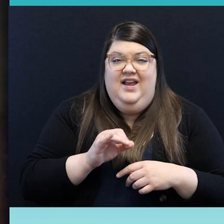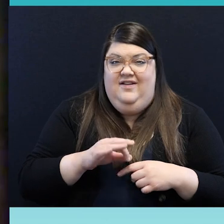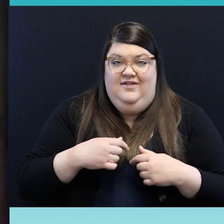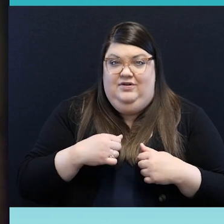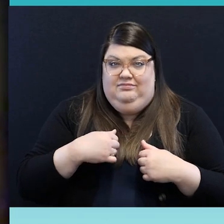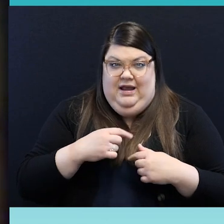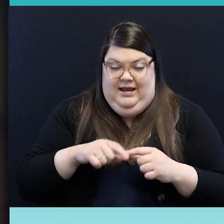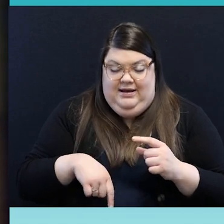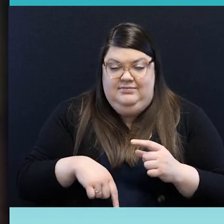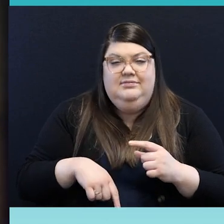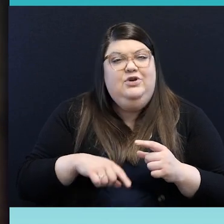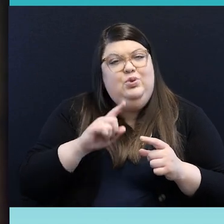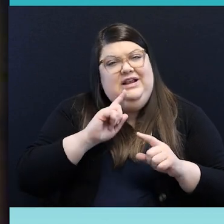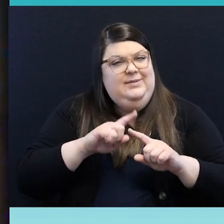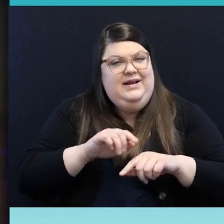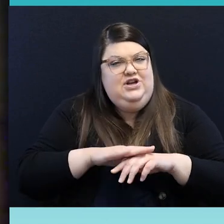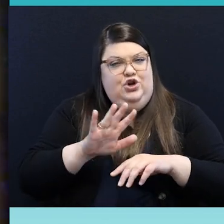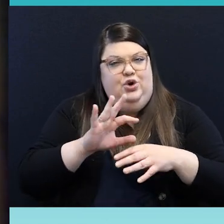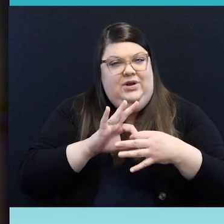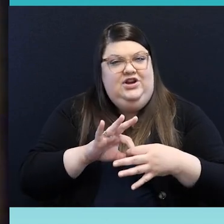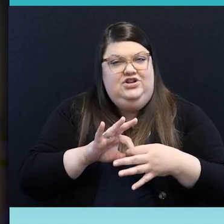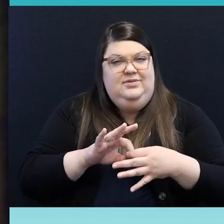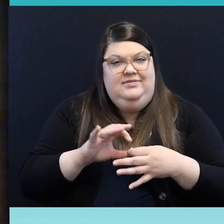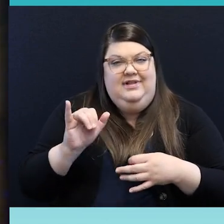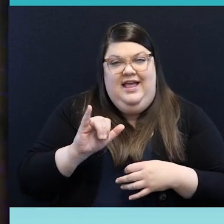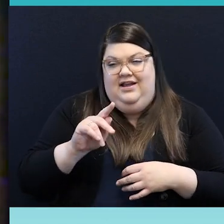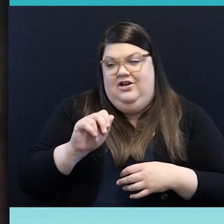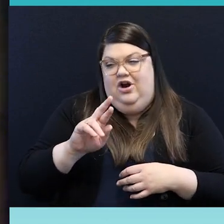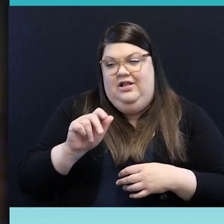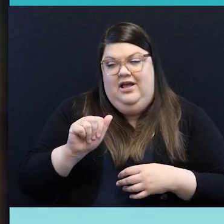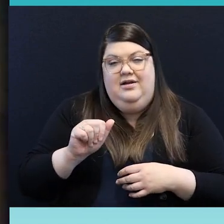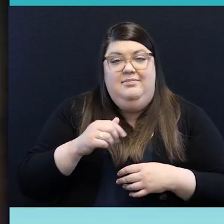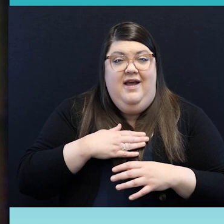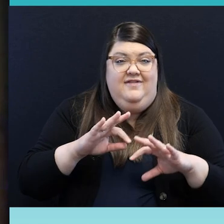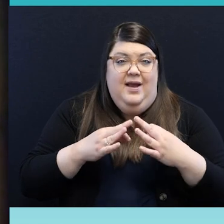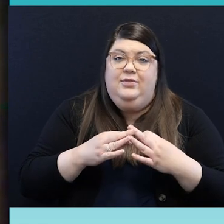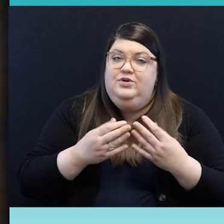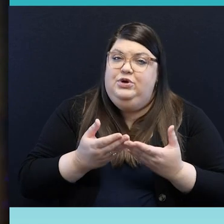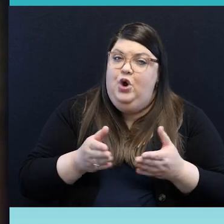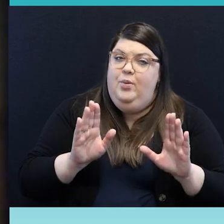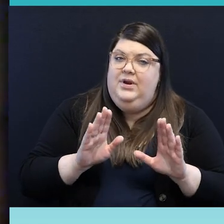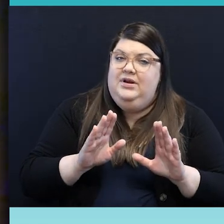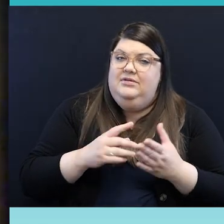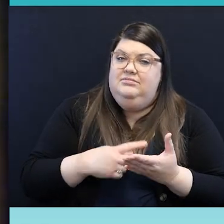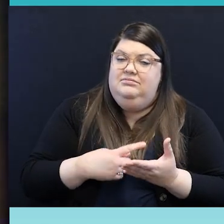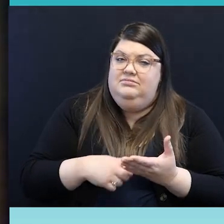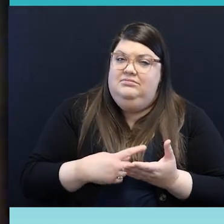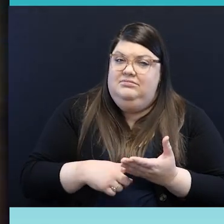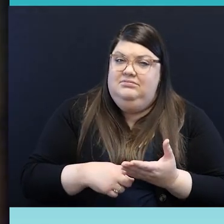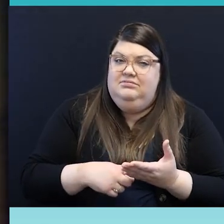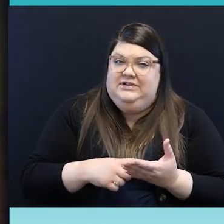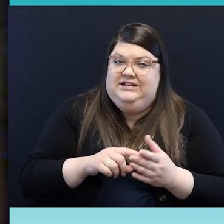on your relationship. Like Carla, my family was pretty open about talking about death,